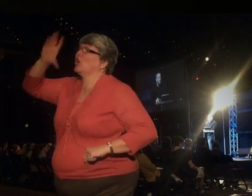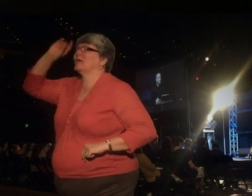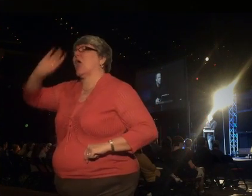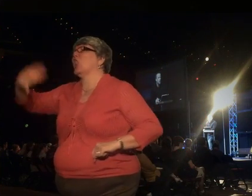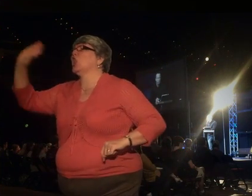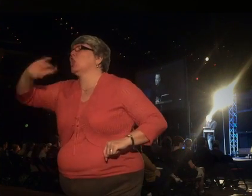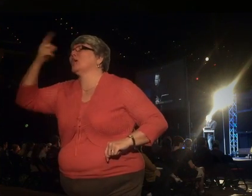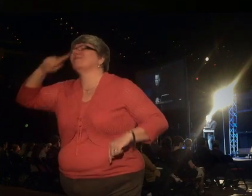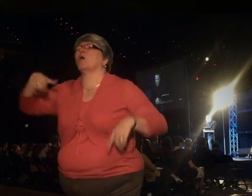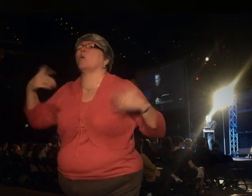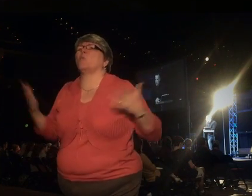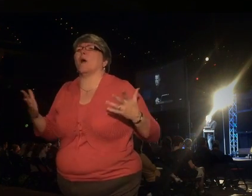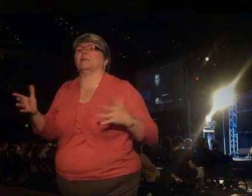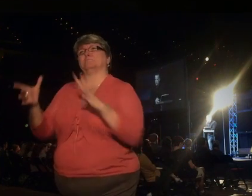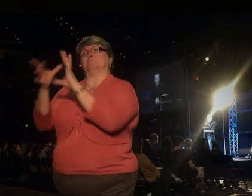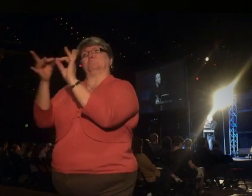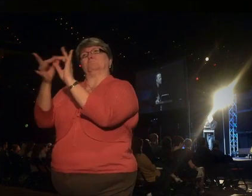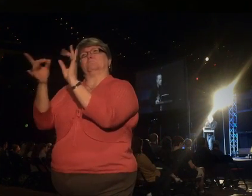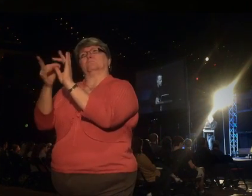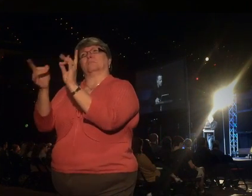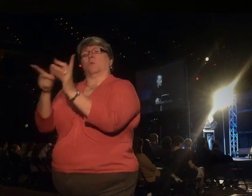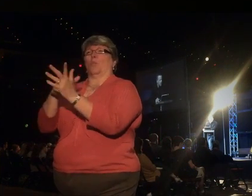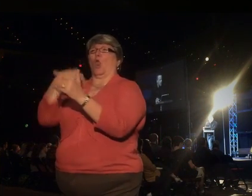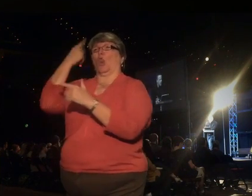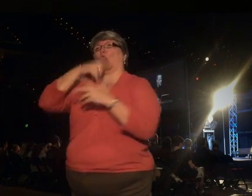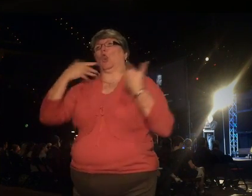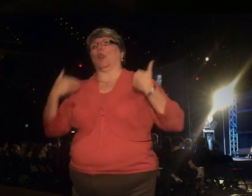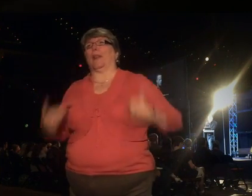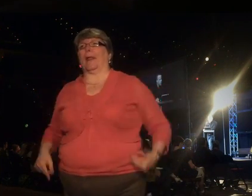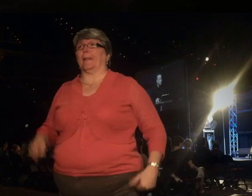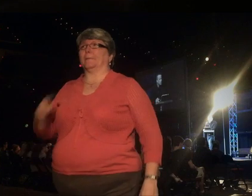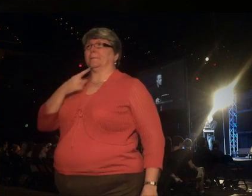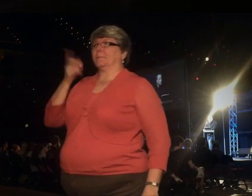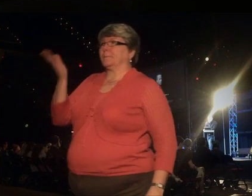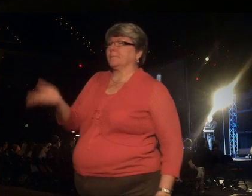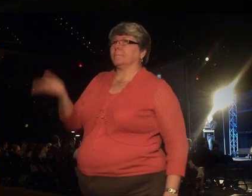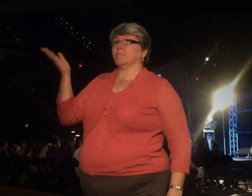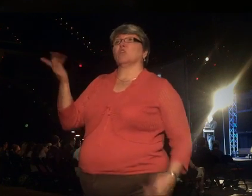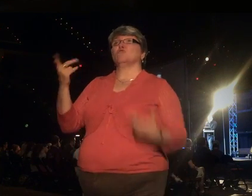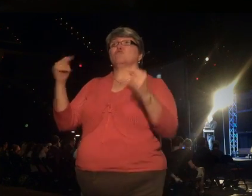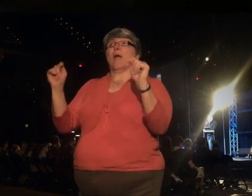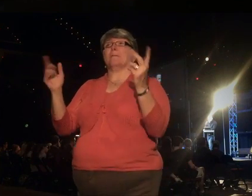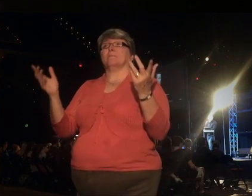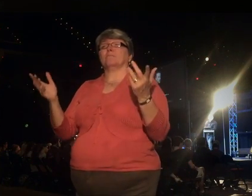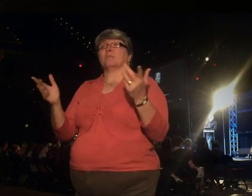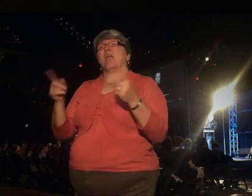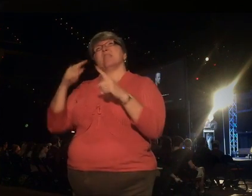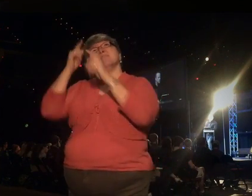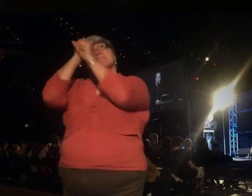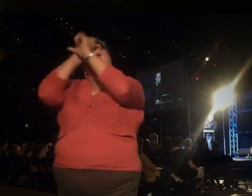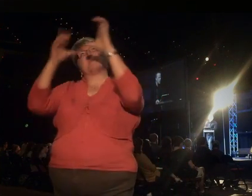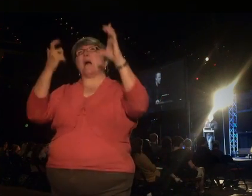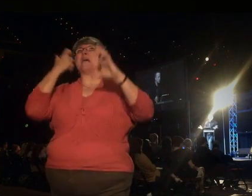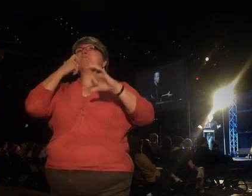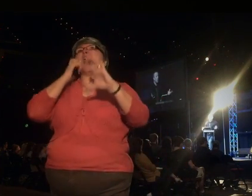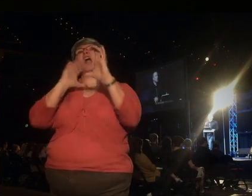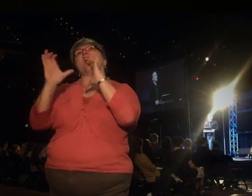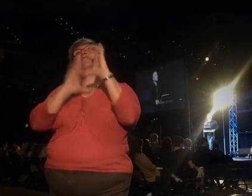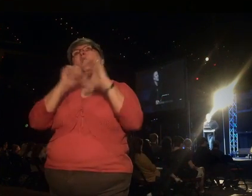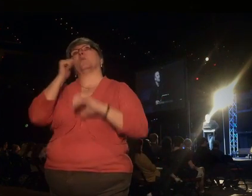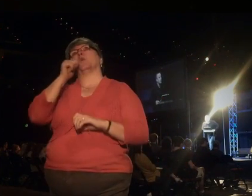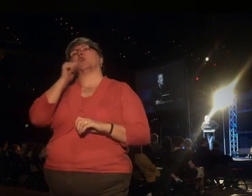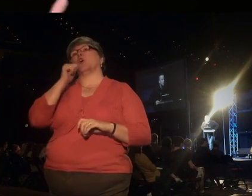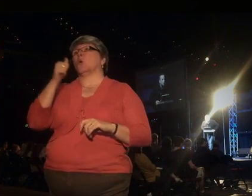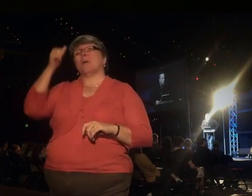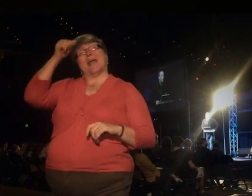in a guy. And what's going to come out? Features, things about them. Try it. Think about the last conversation you had with a